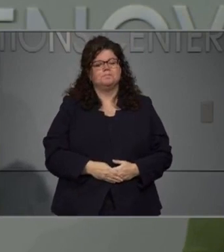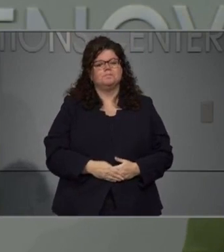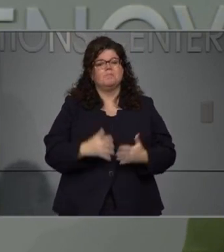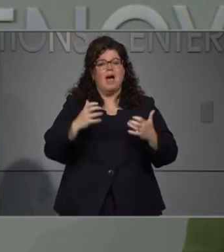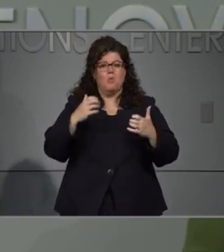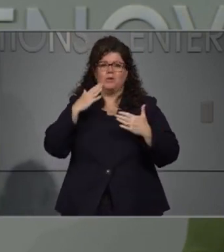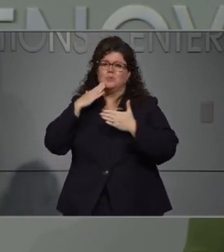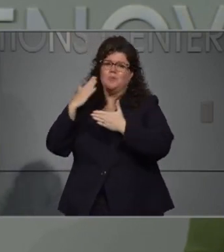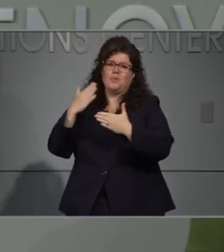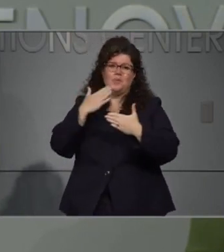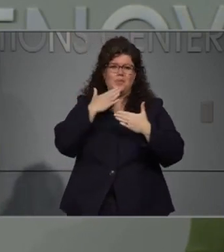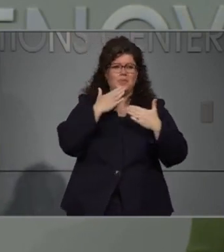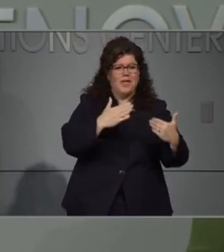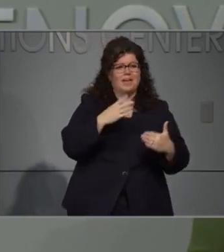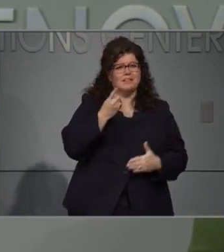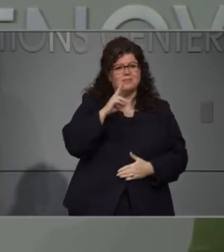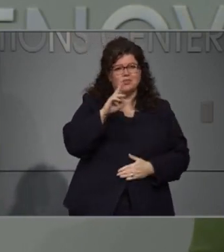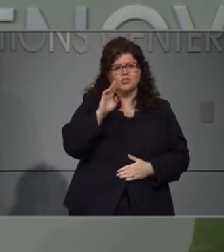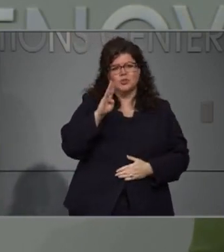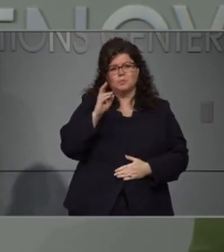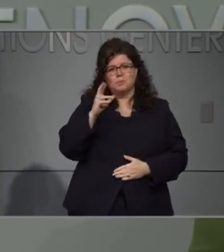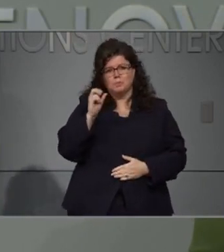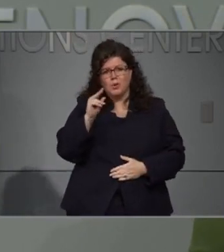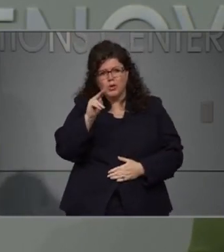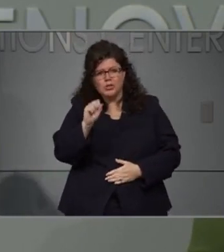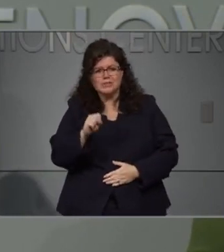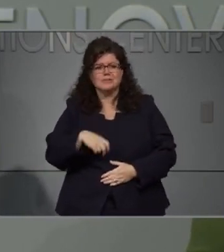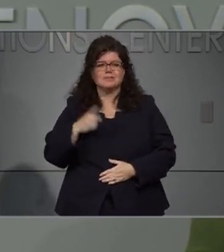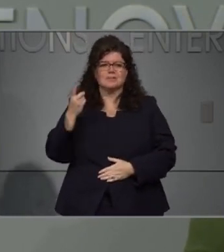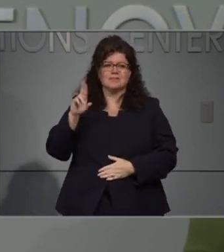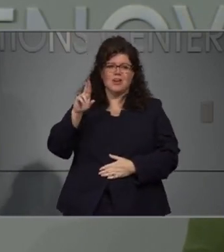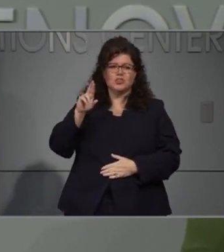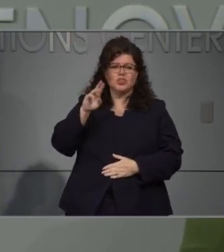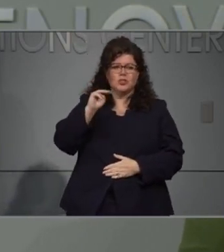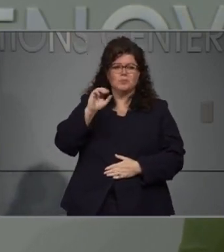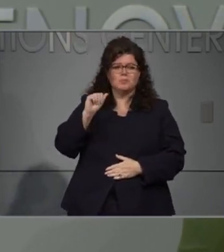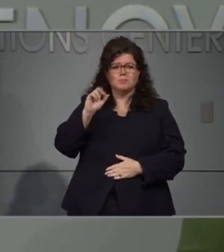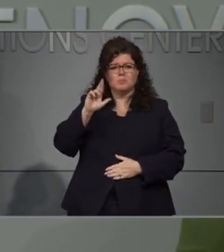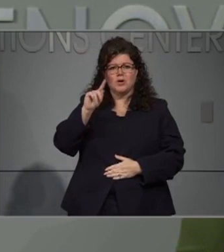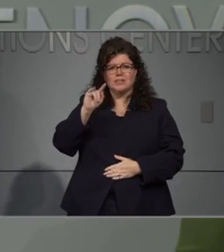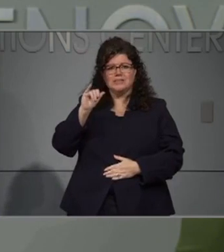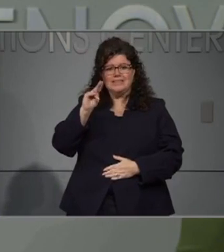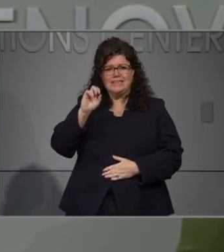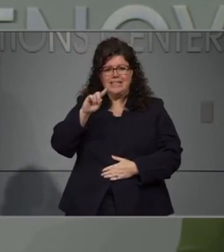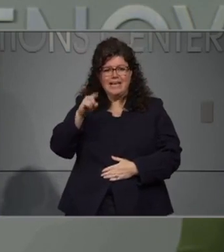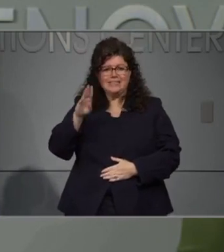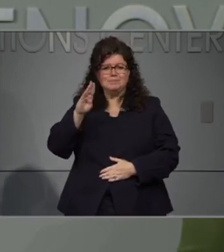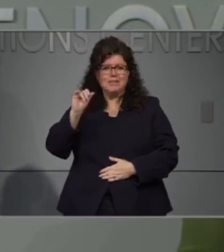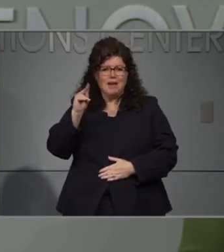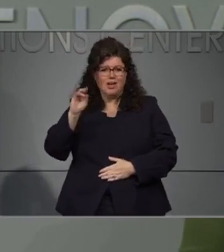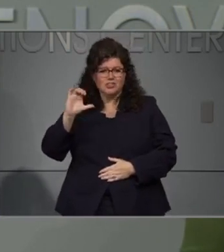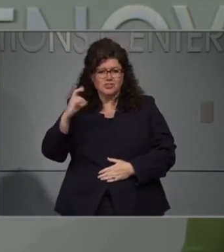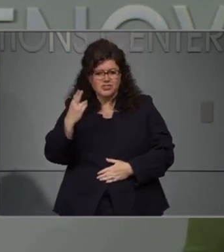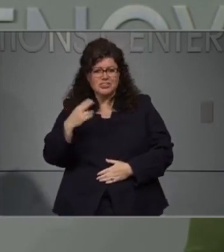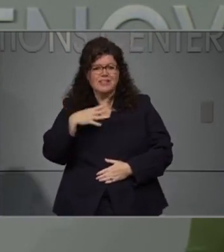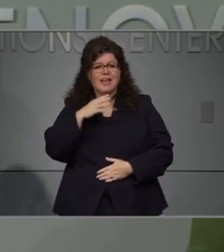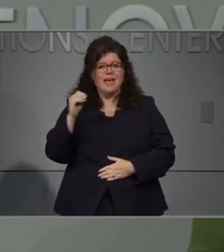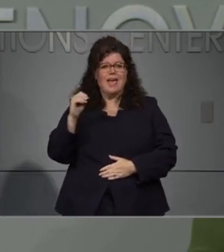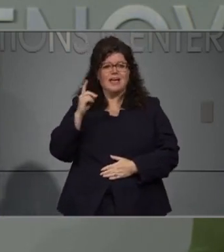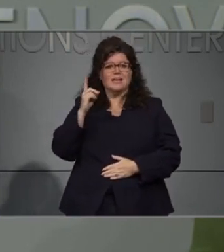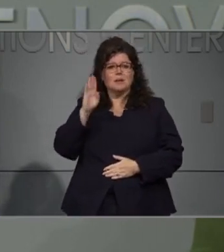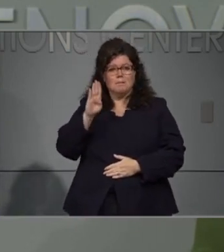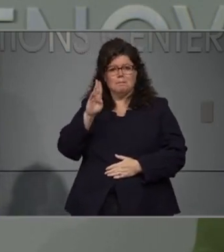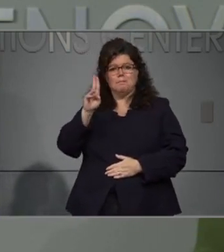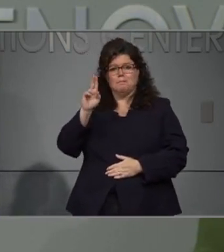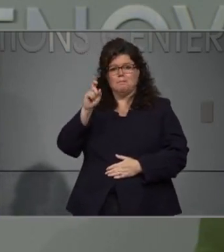Viviana Martinez Bianchi. Thank you, J.B. Buxton from the State Board of Education for being here with us. And thank you all for tuning in. Again, today